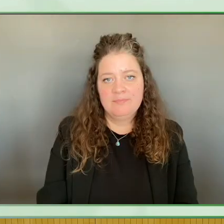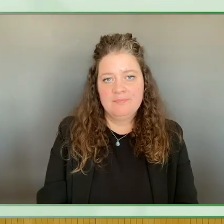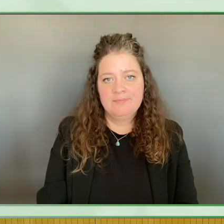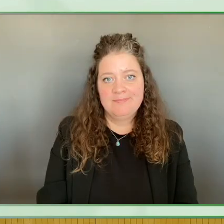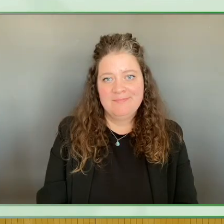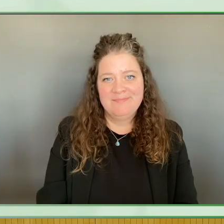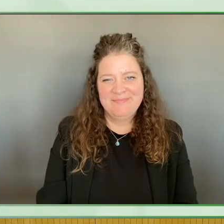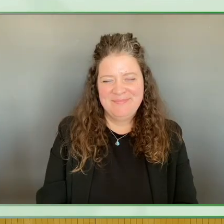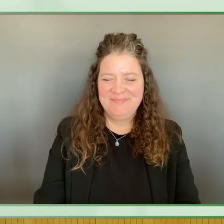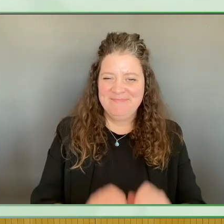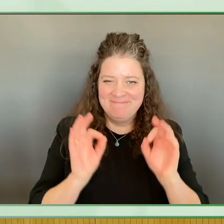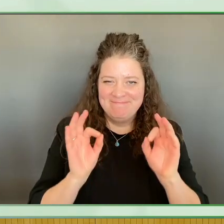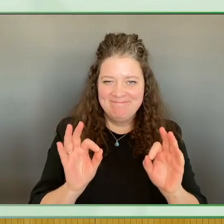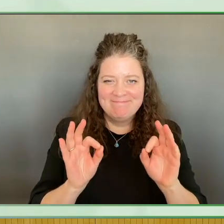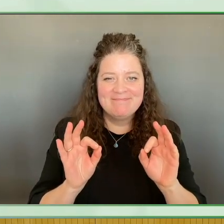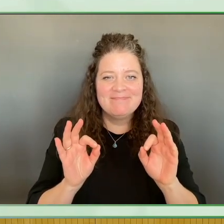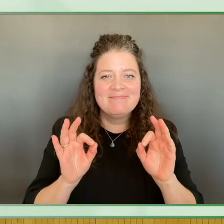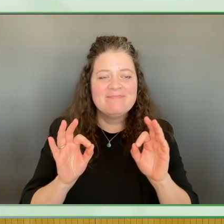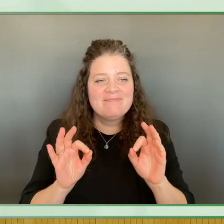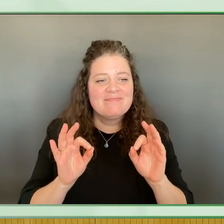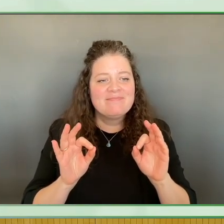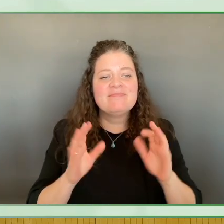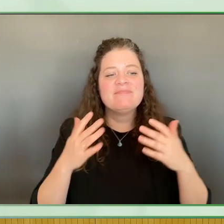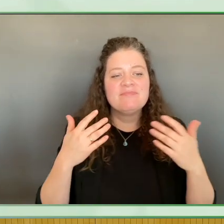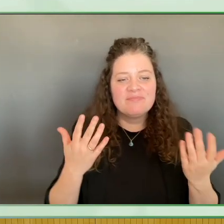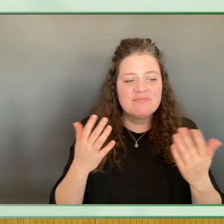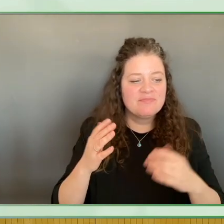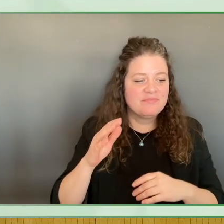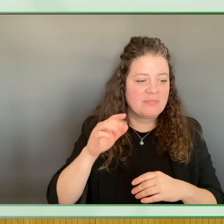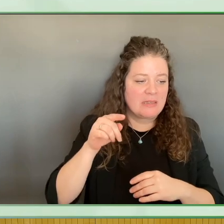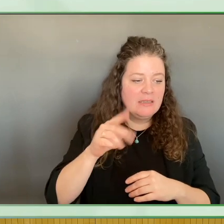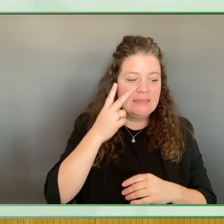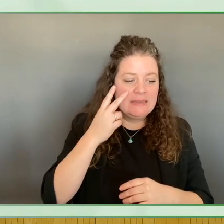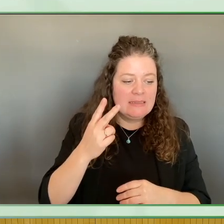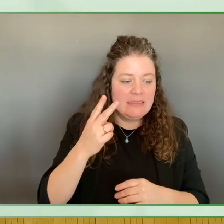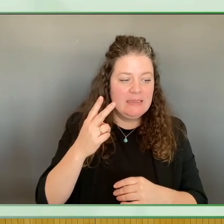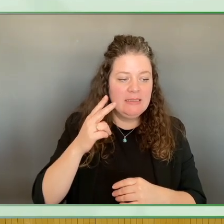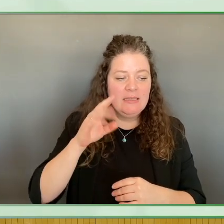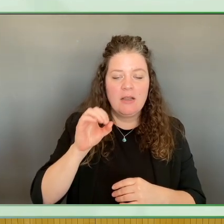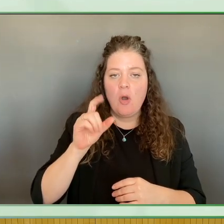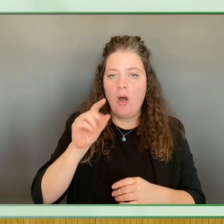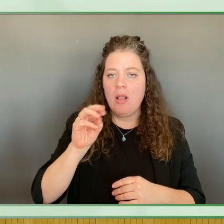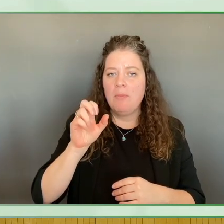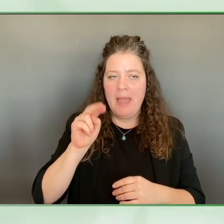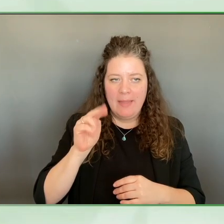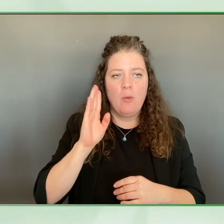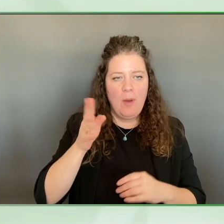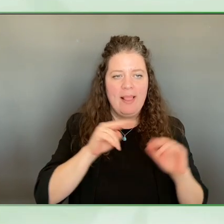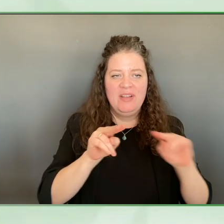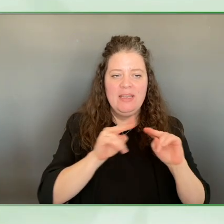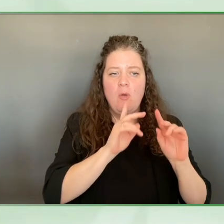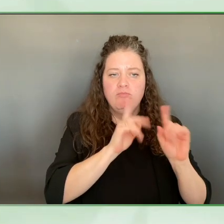to answer whichever of these questions you'd like. So the first one, which some of you have addressed